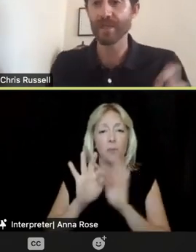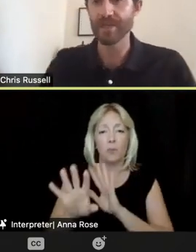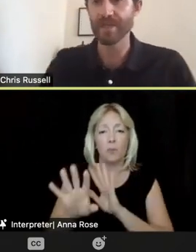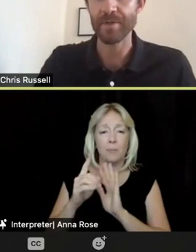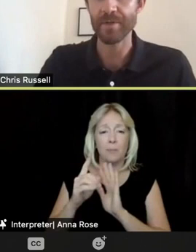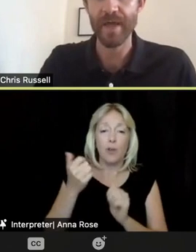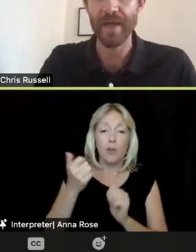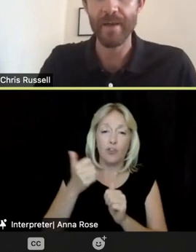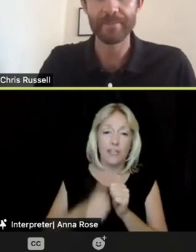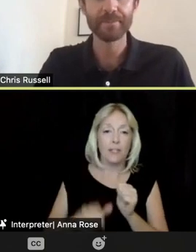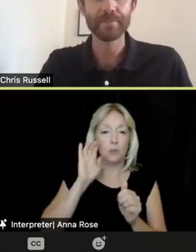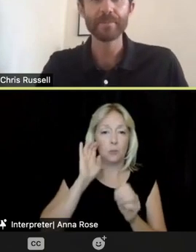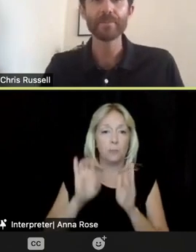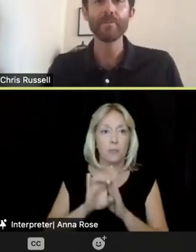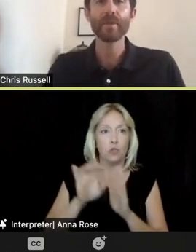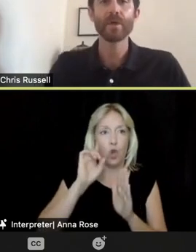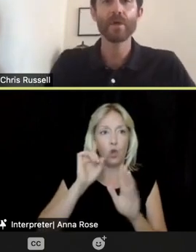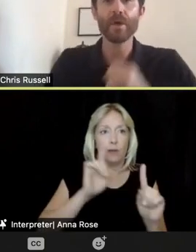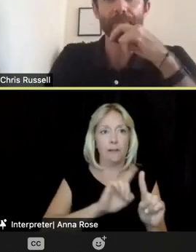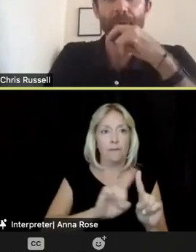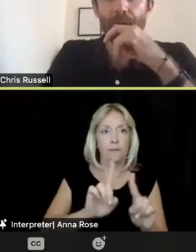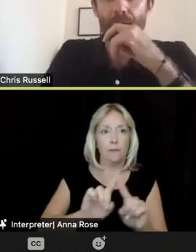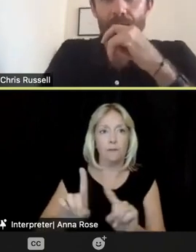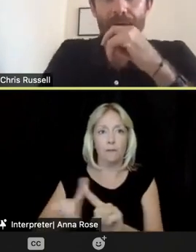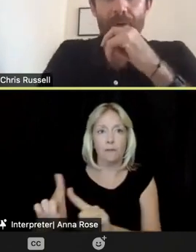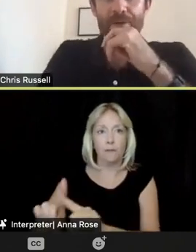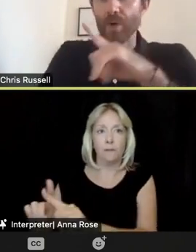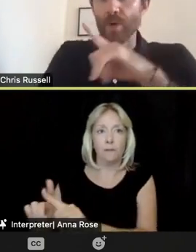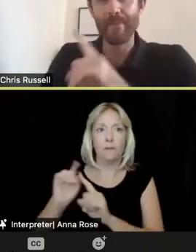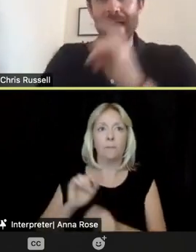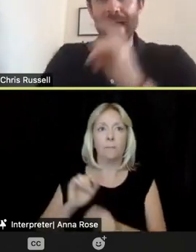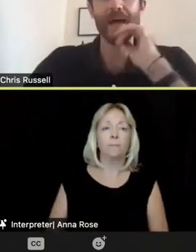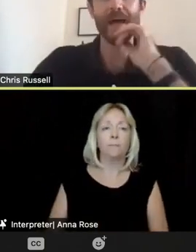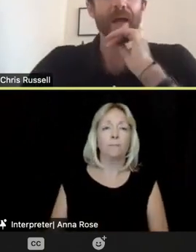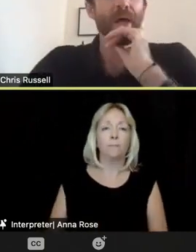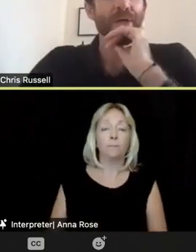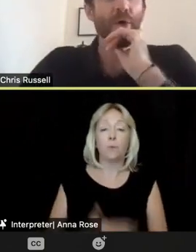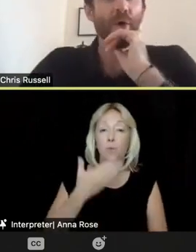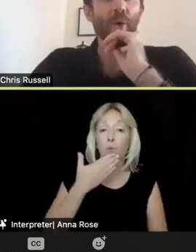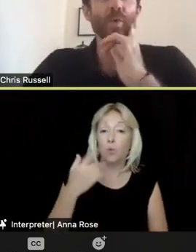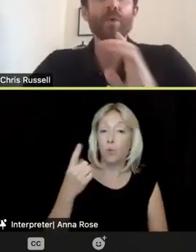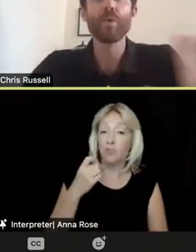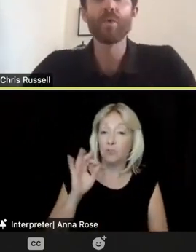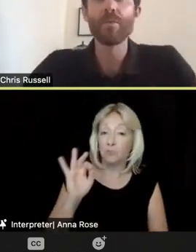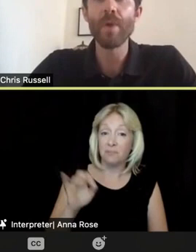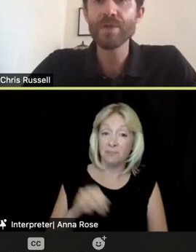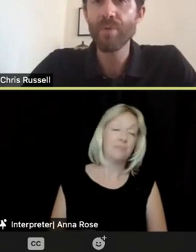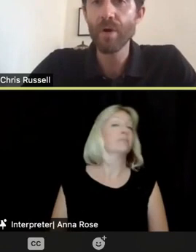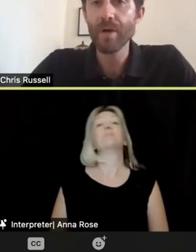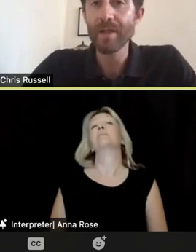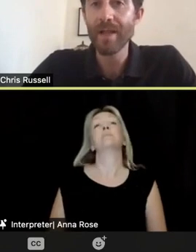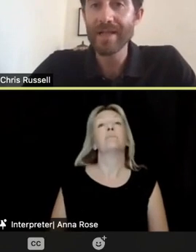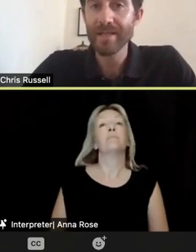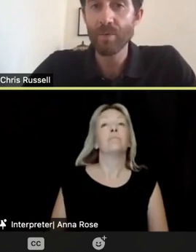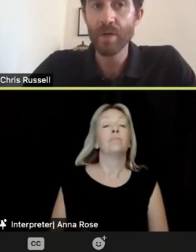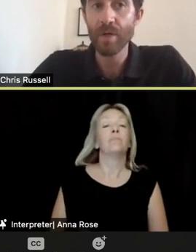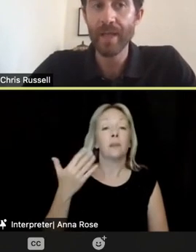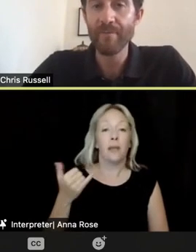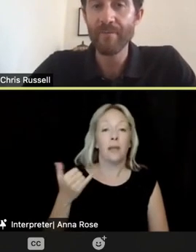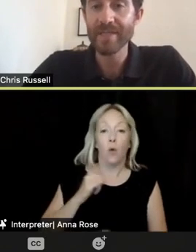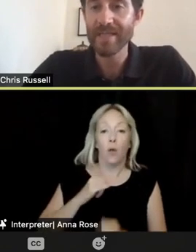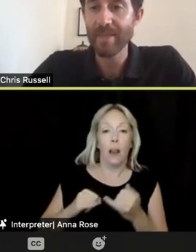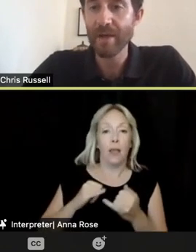some specific examples of that. Okay, great question. We're going to come back to that. So the most important and the last